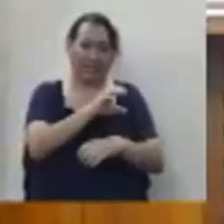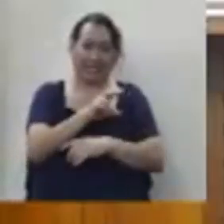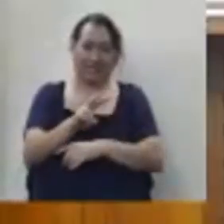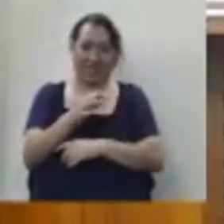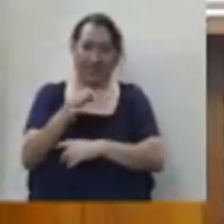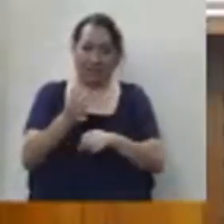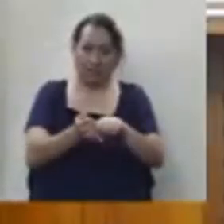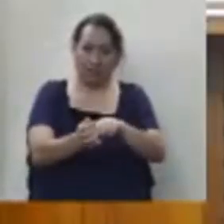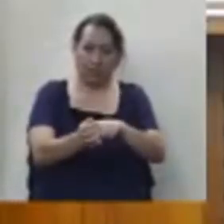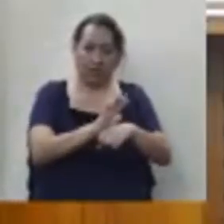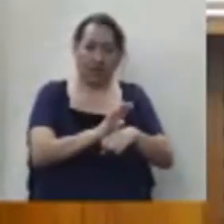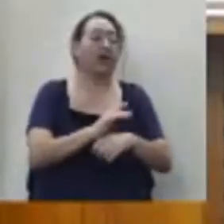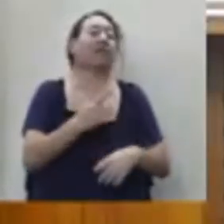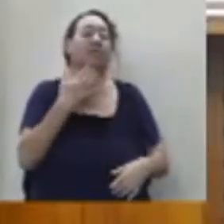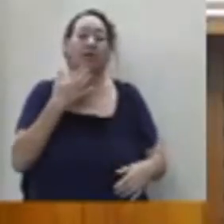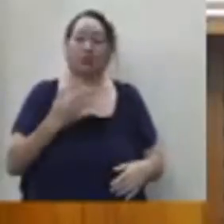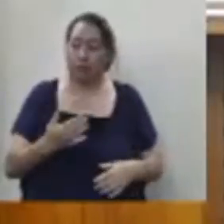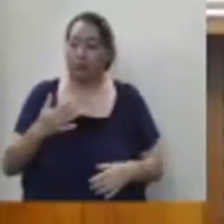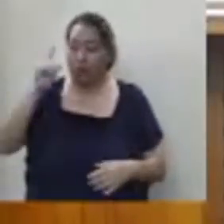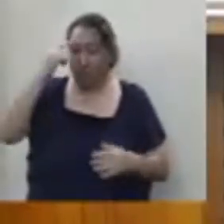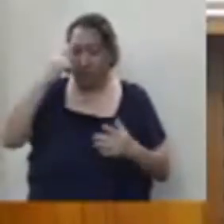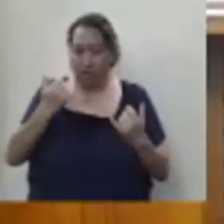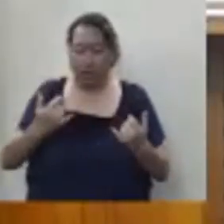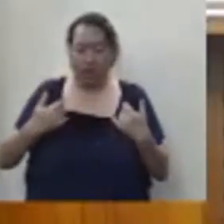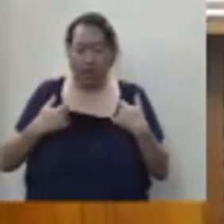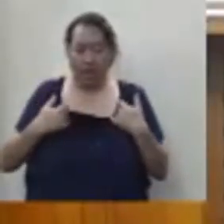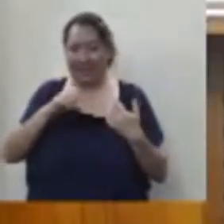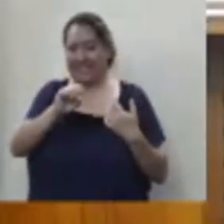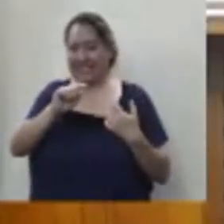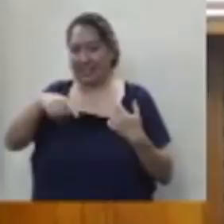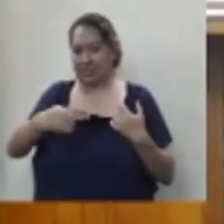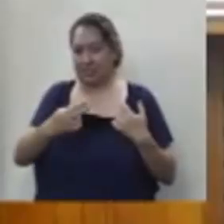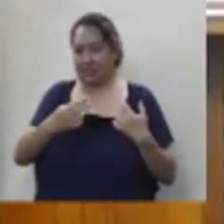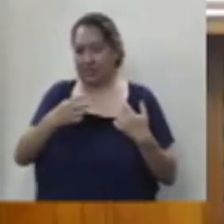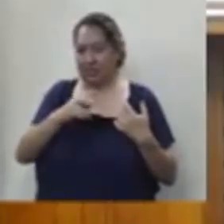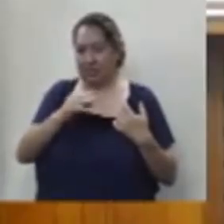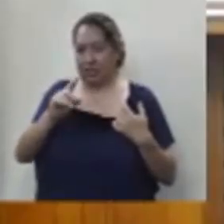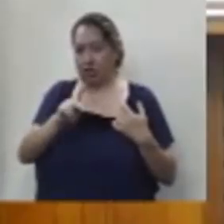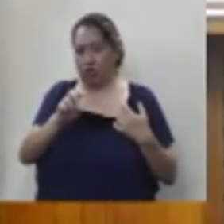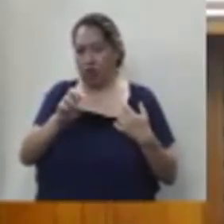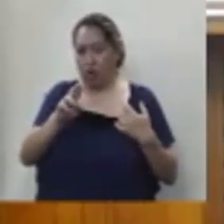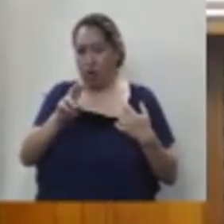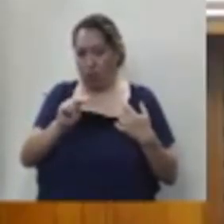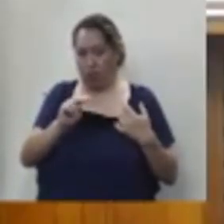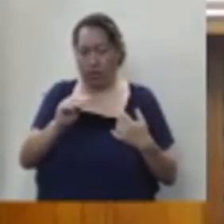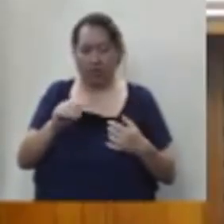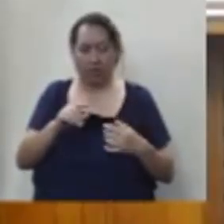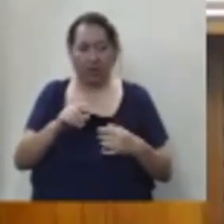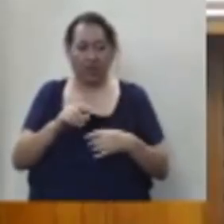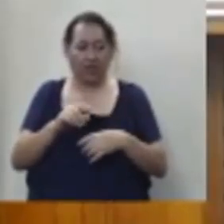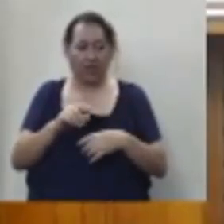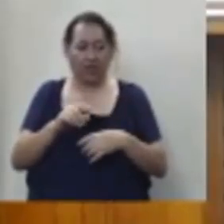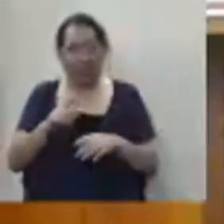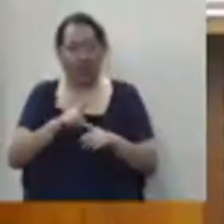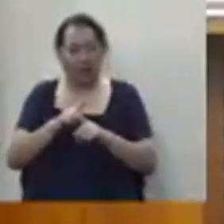Thank you, Governor. Welcome. I have with me Stephanie Kern Galli, and she is